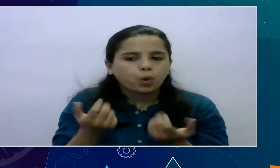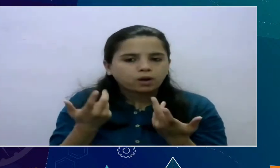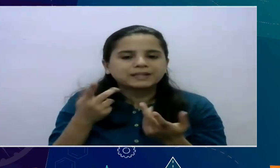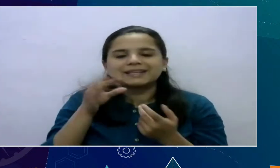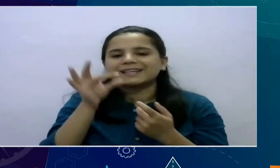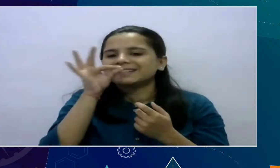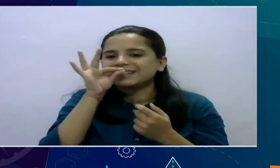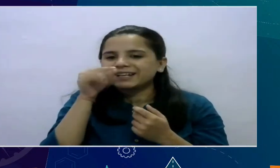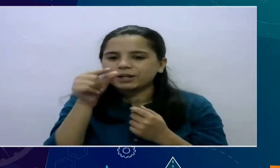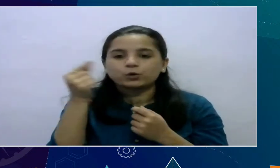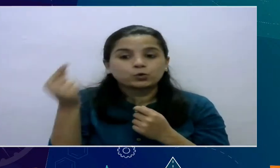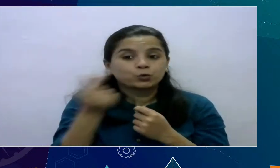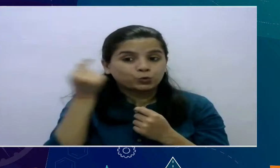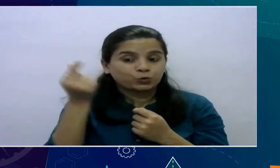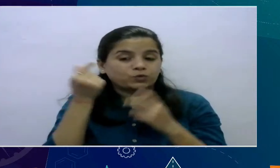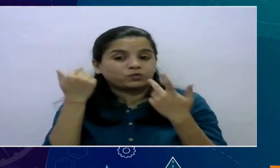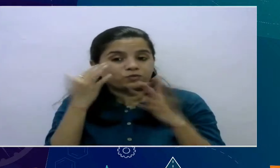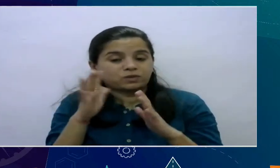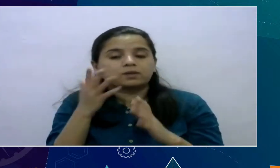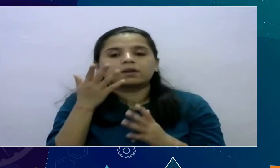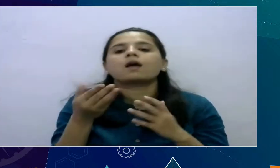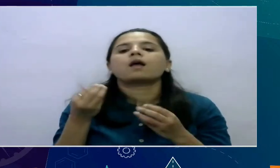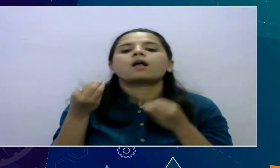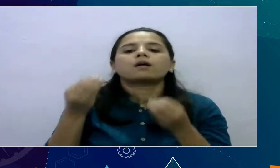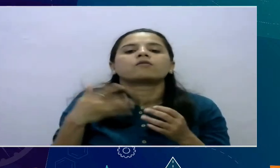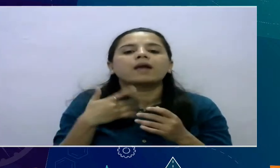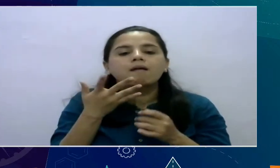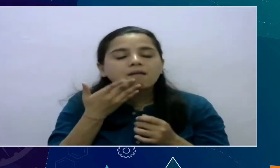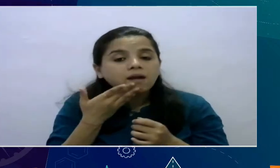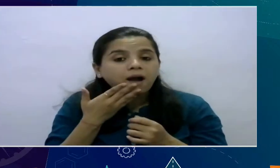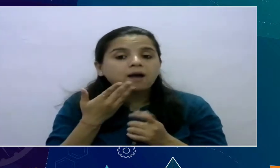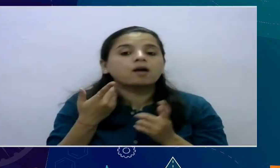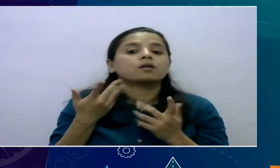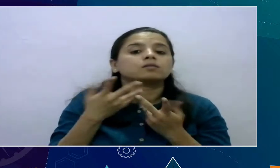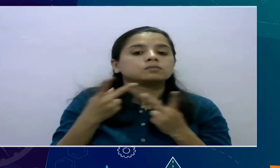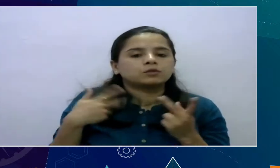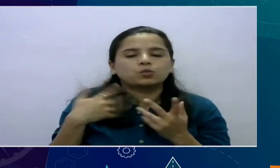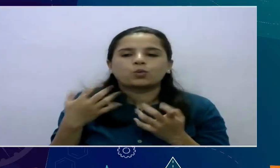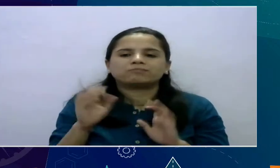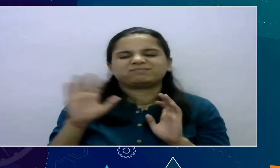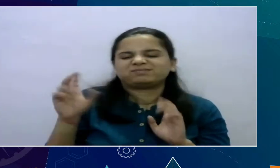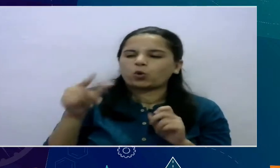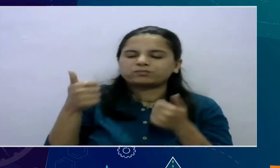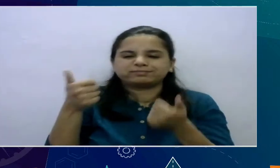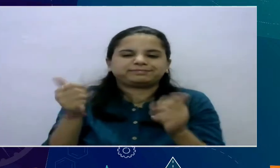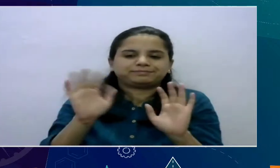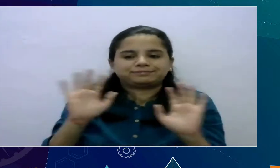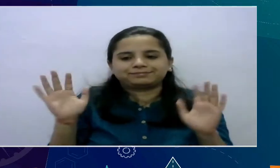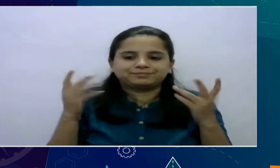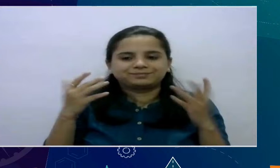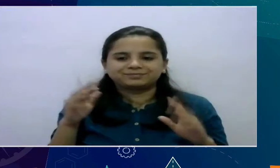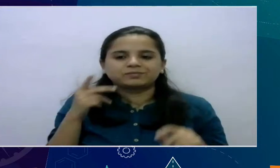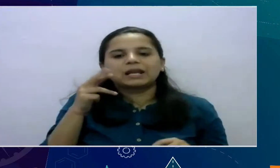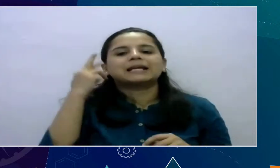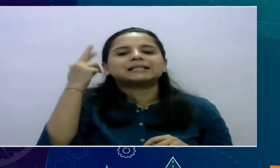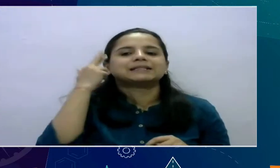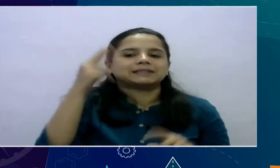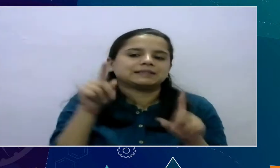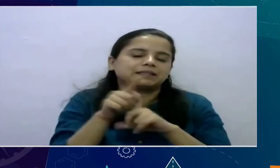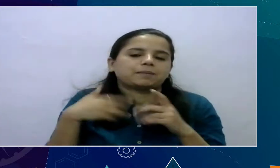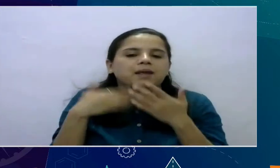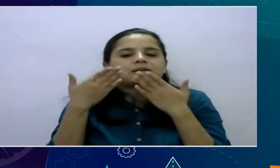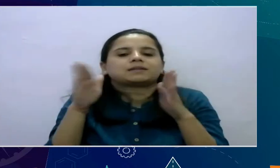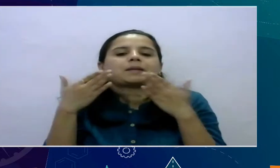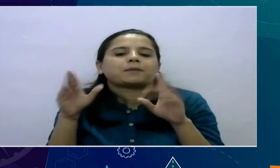tea is used for making a cup of tea, it has given the color and flavor, we wanted to say goodbye. So that's how the reason why we do the